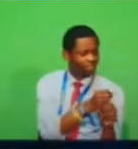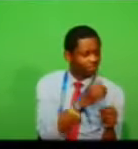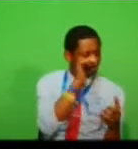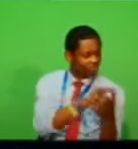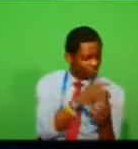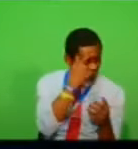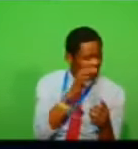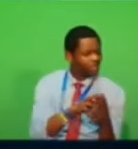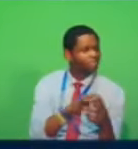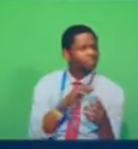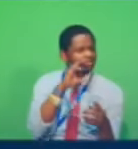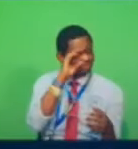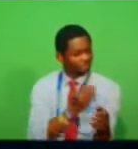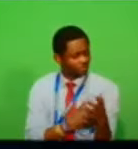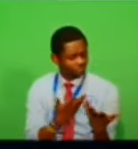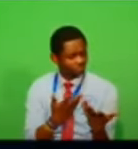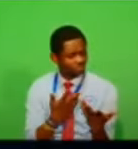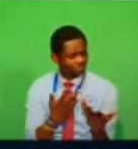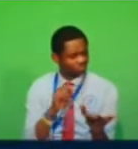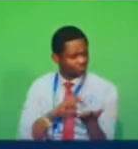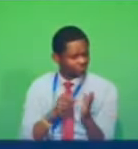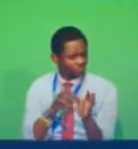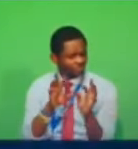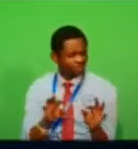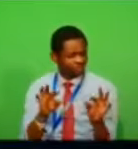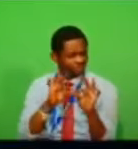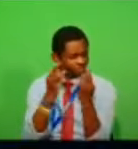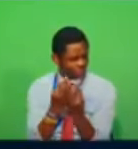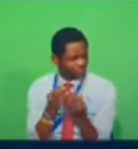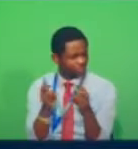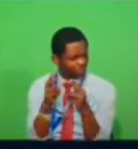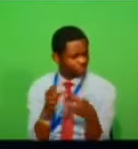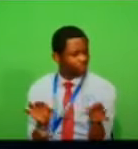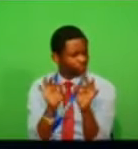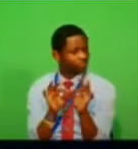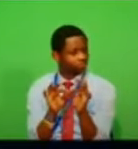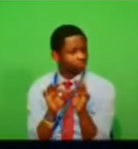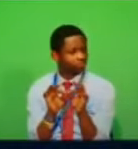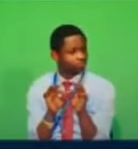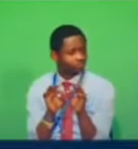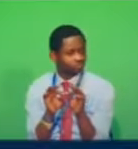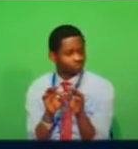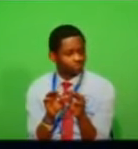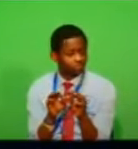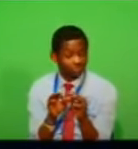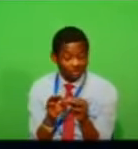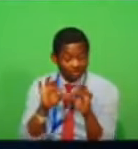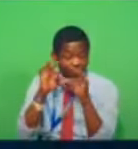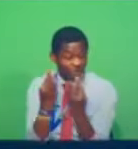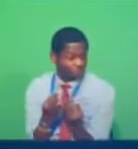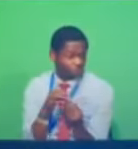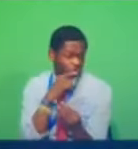That means that family is one of the things that are very important in life. And it is one of the things that you did not choose. So